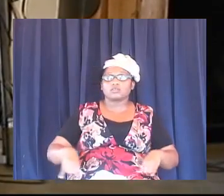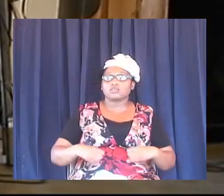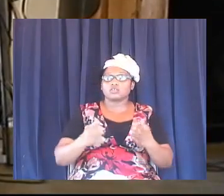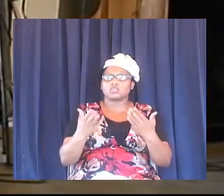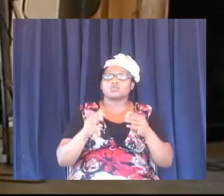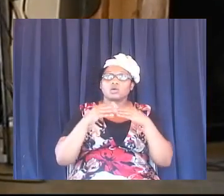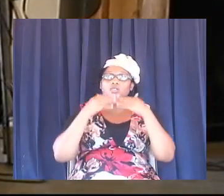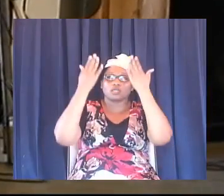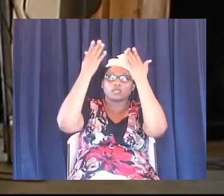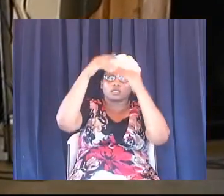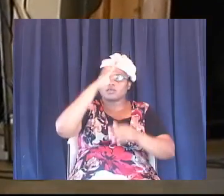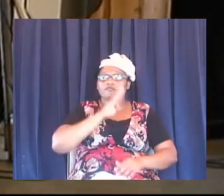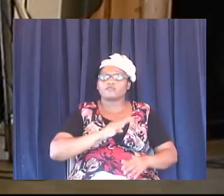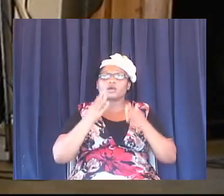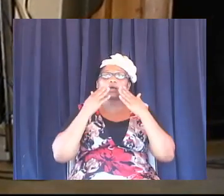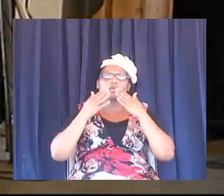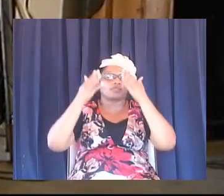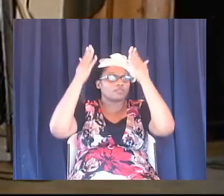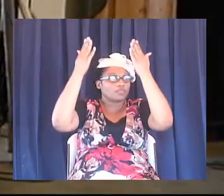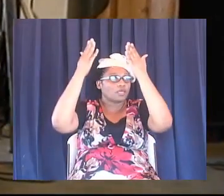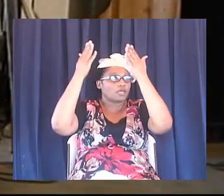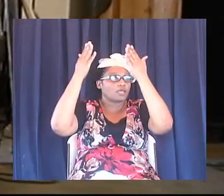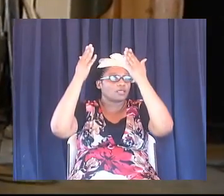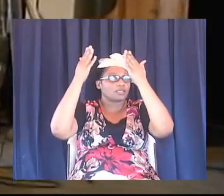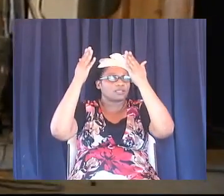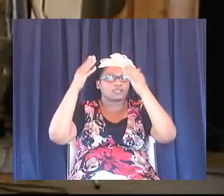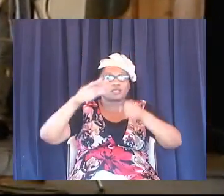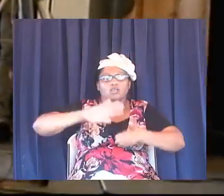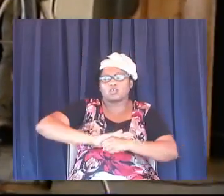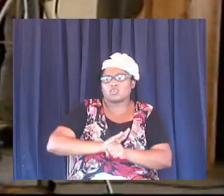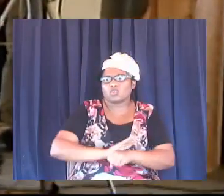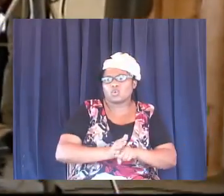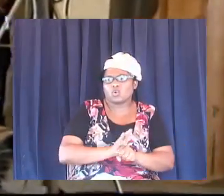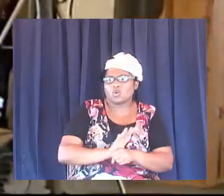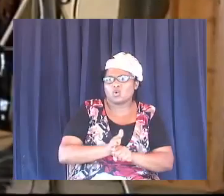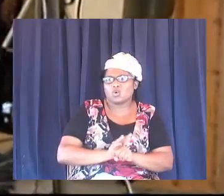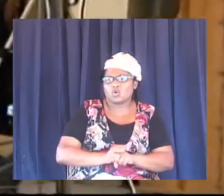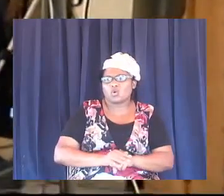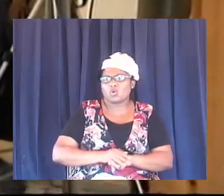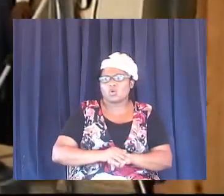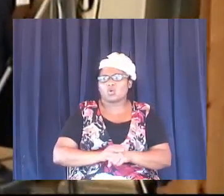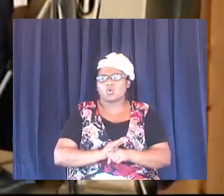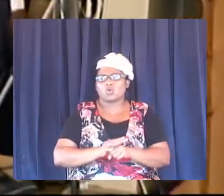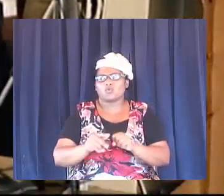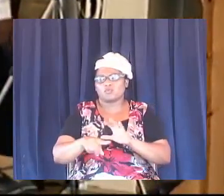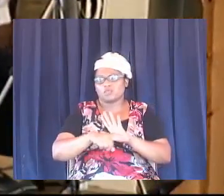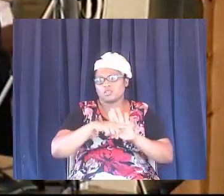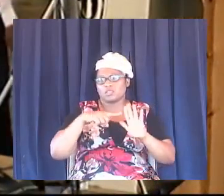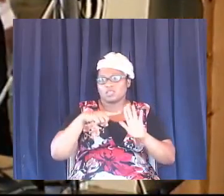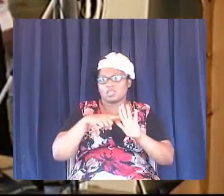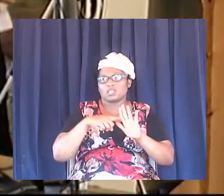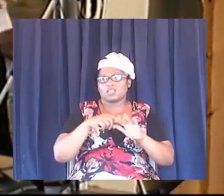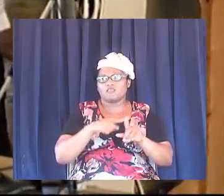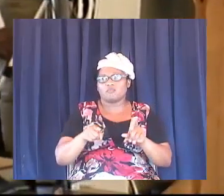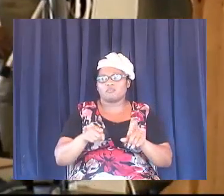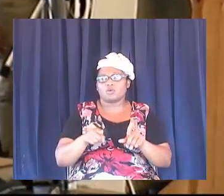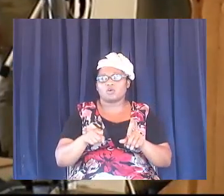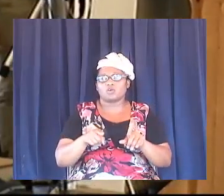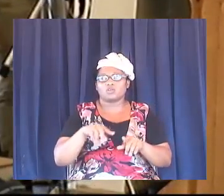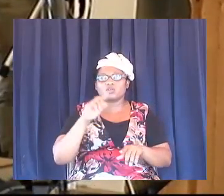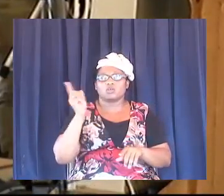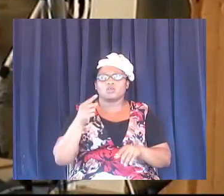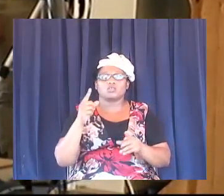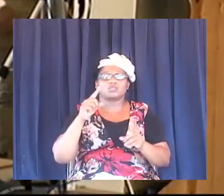God thanks. COVID might be negative, but trust me, it is also positive